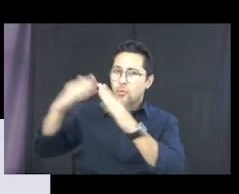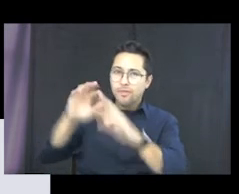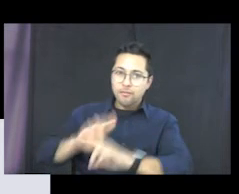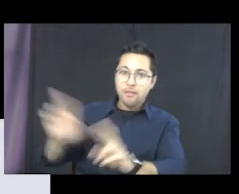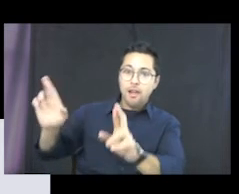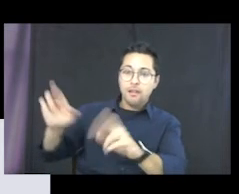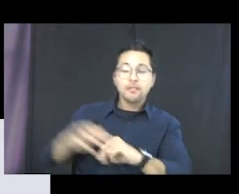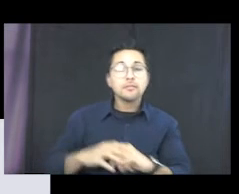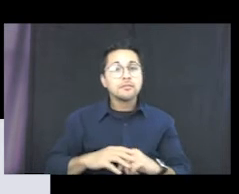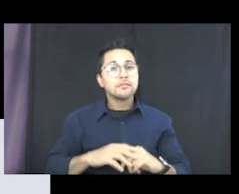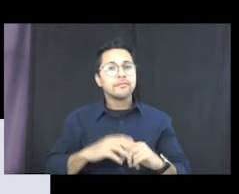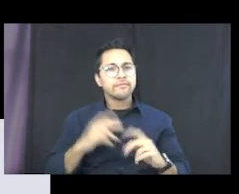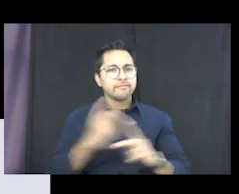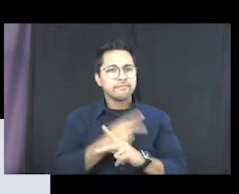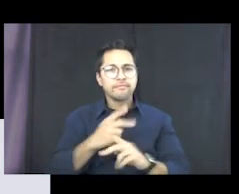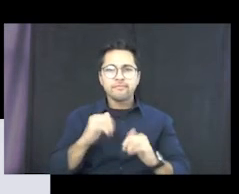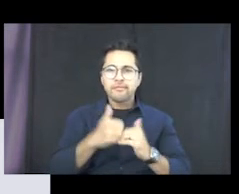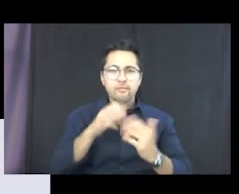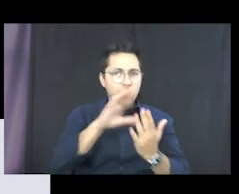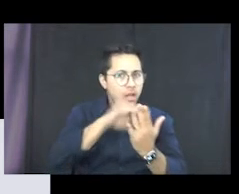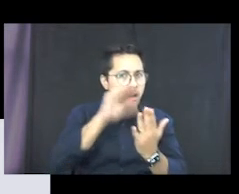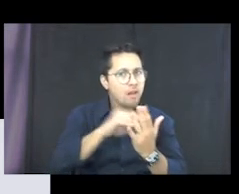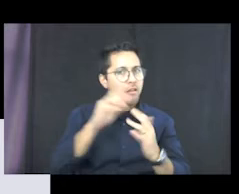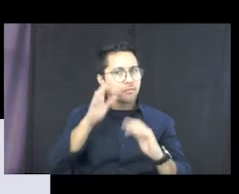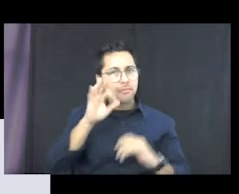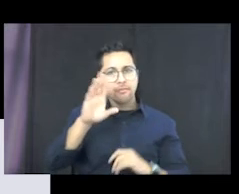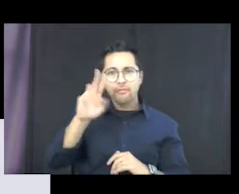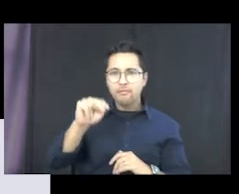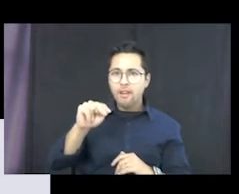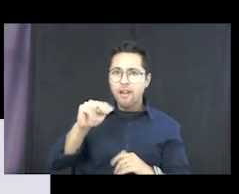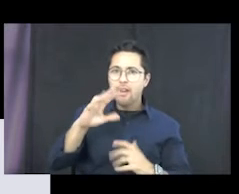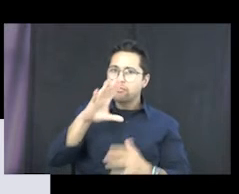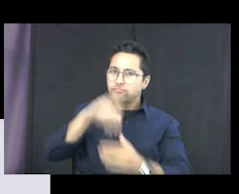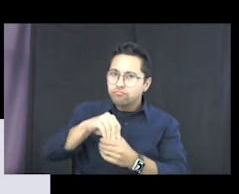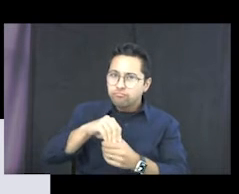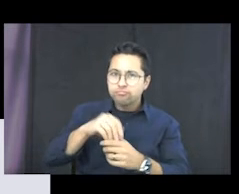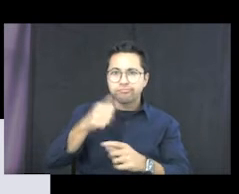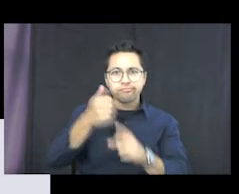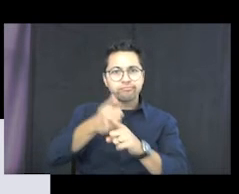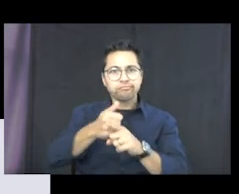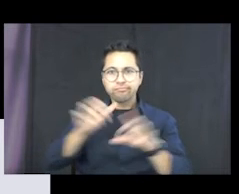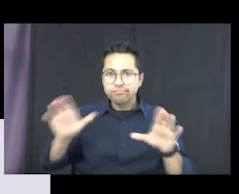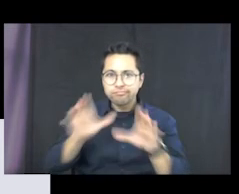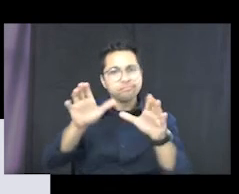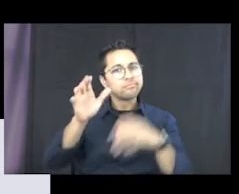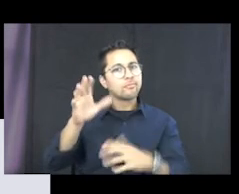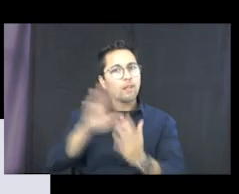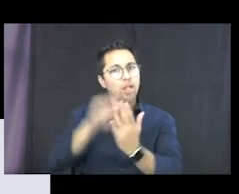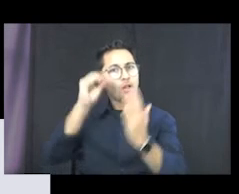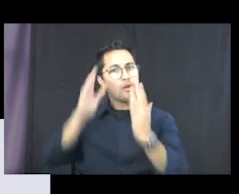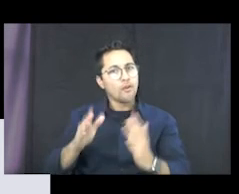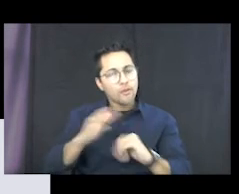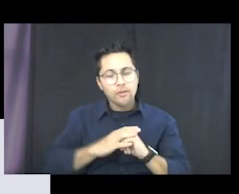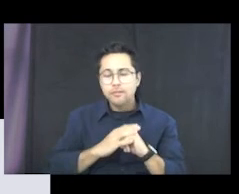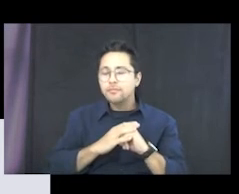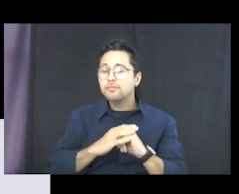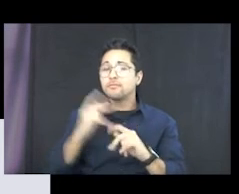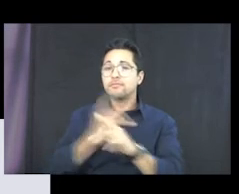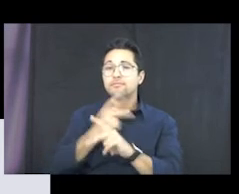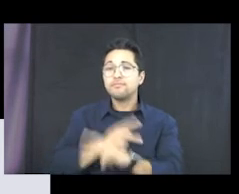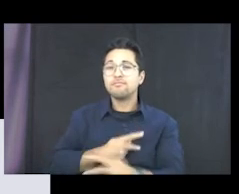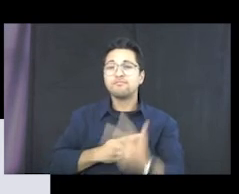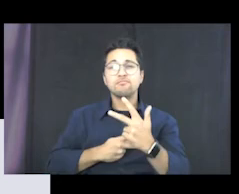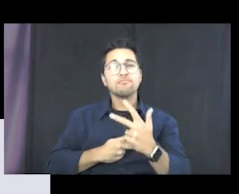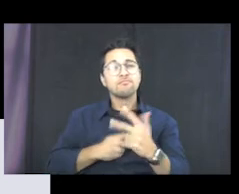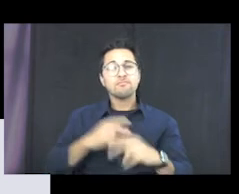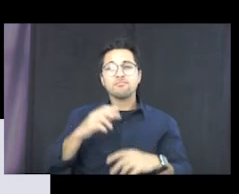experience how learning can be fun and engaging as an active learner, identify 3 widely available mobile device features